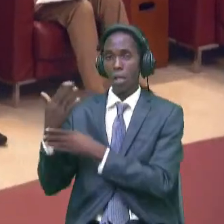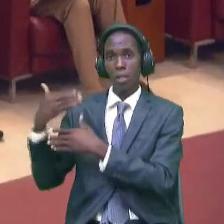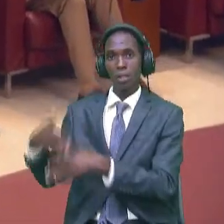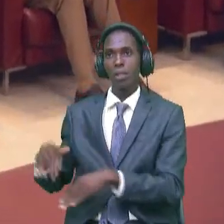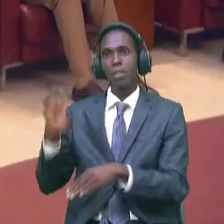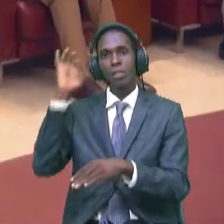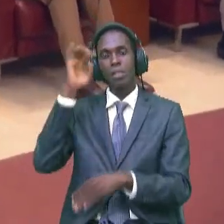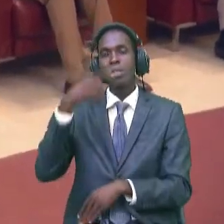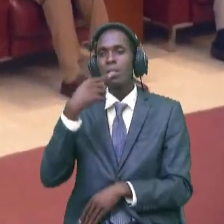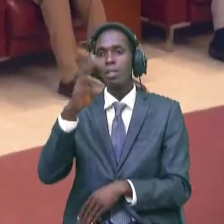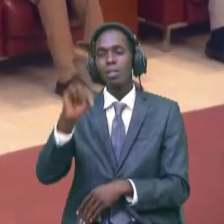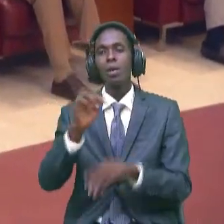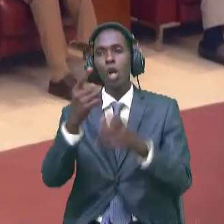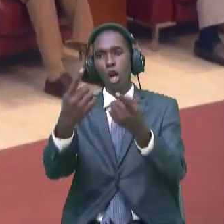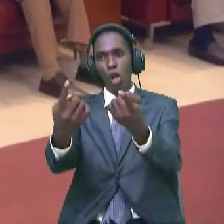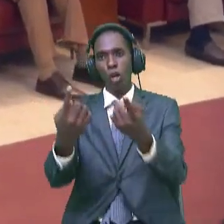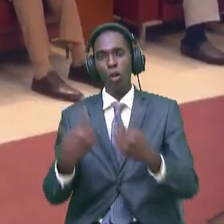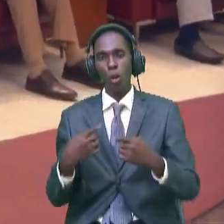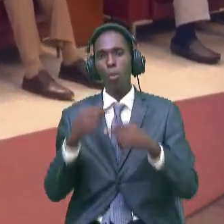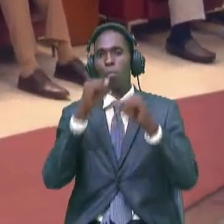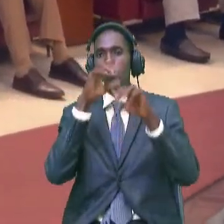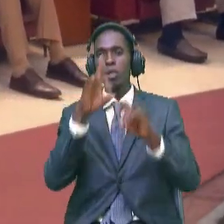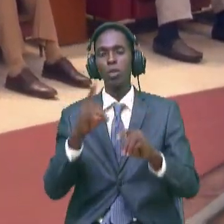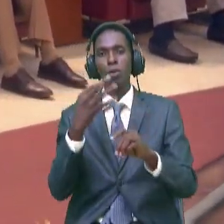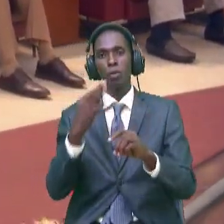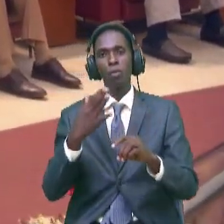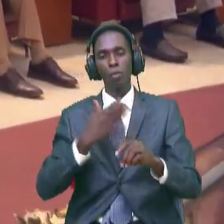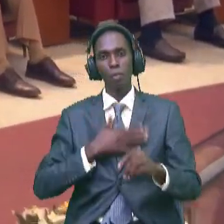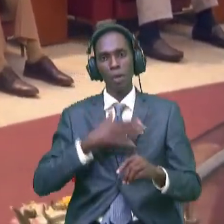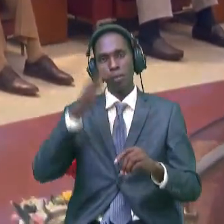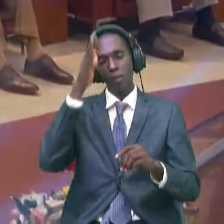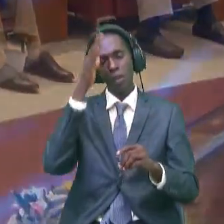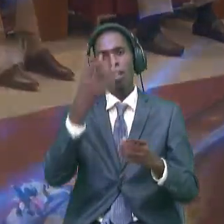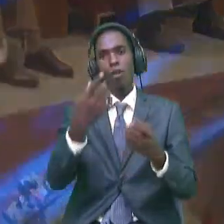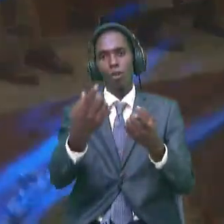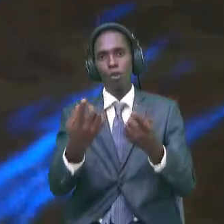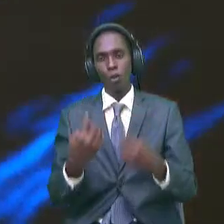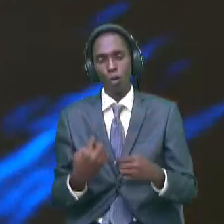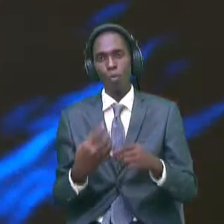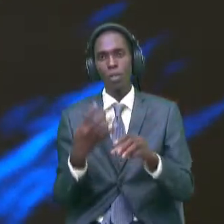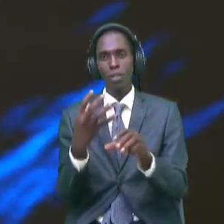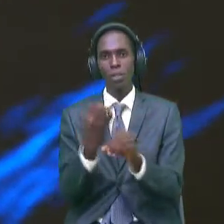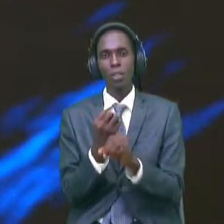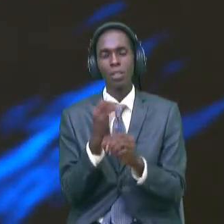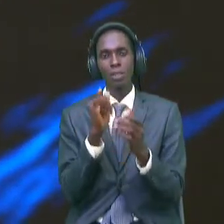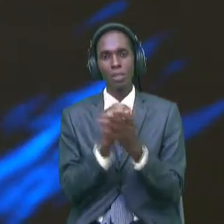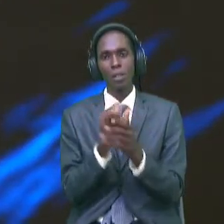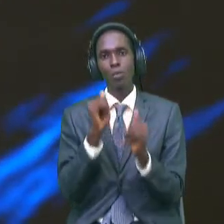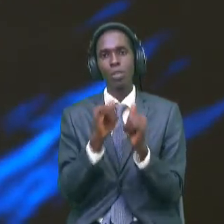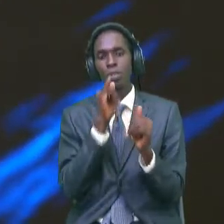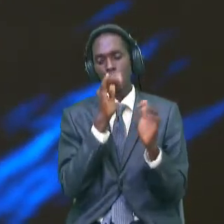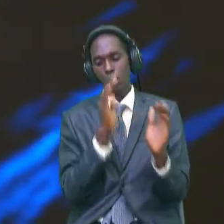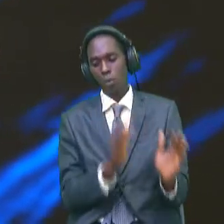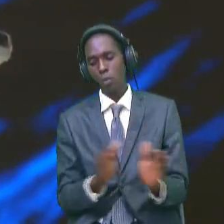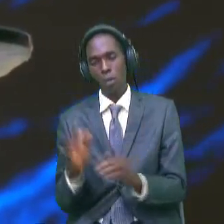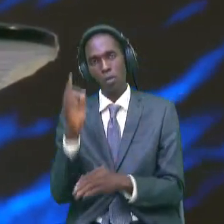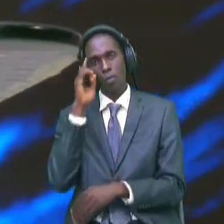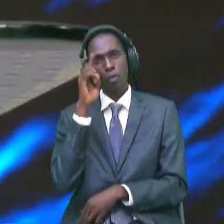Father, inherit the kingdom prepared for you from the foundation of the world. In